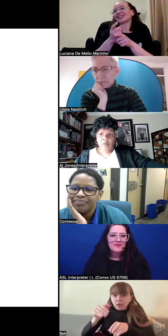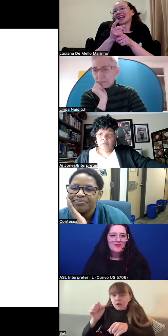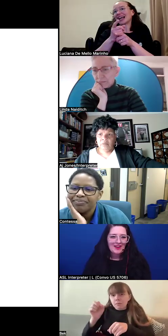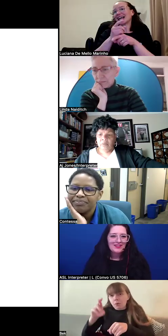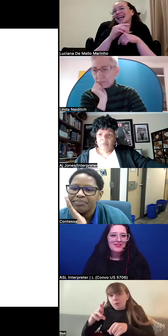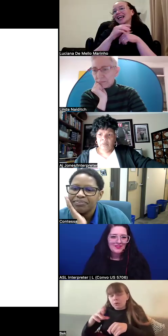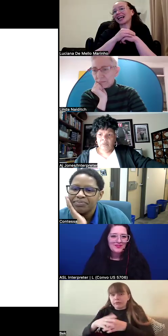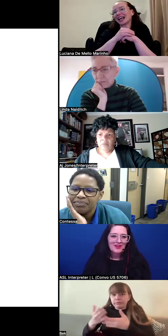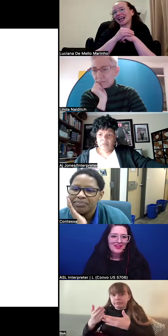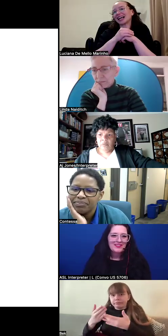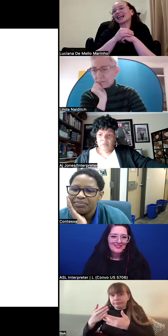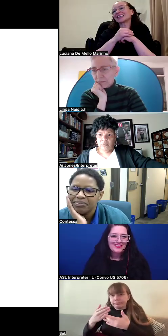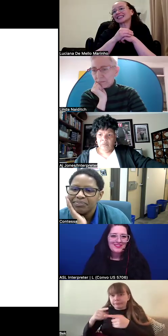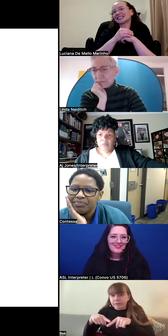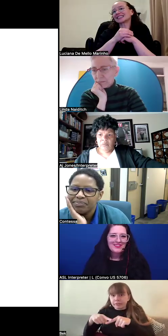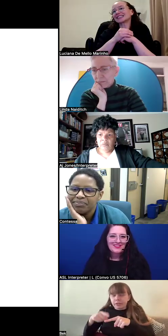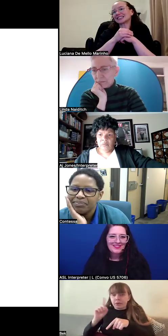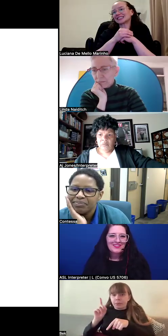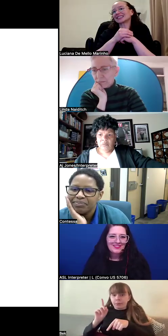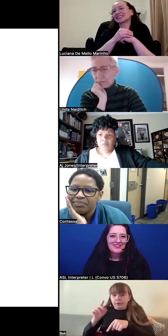Mm-hmm. Right, right.